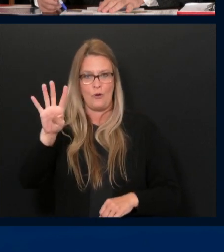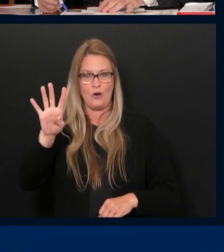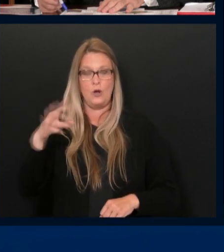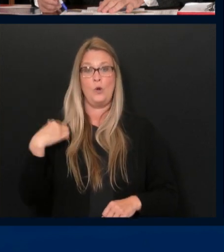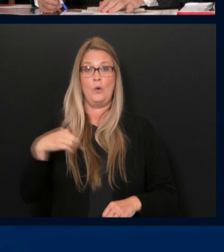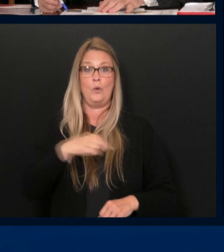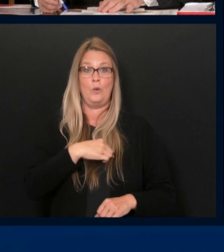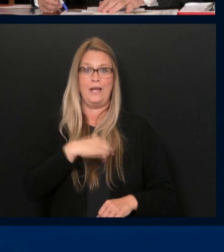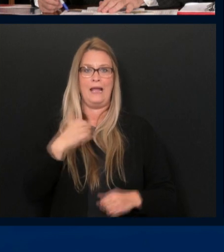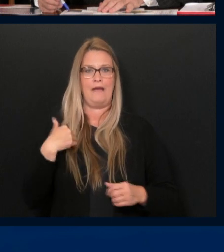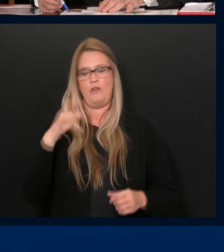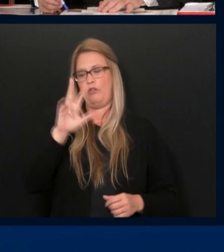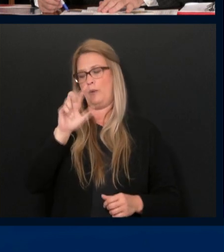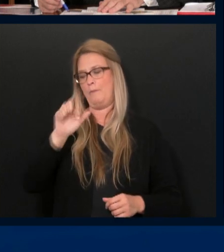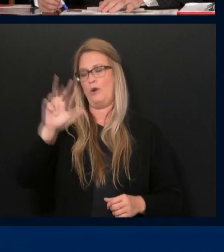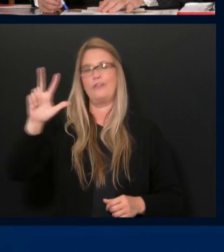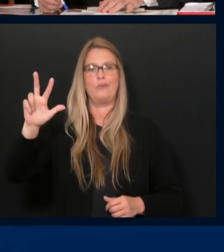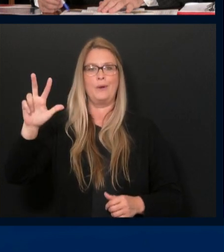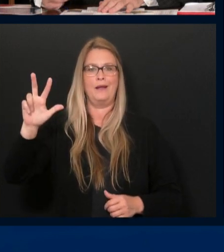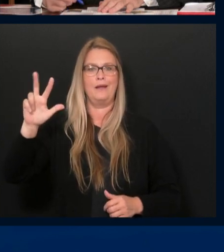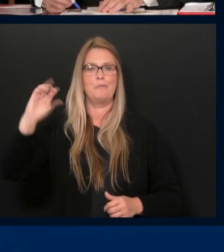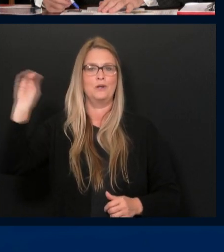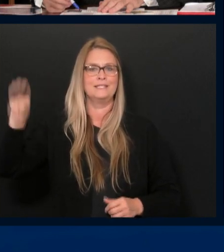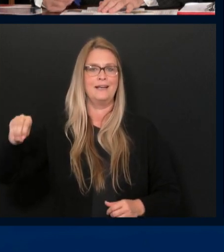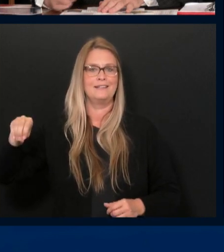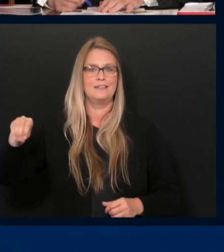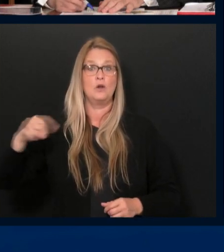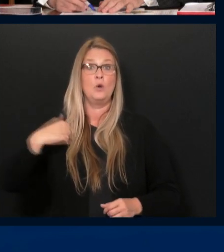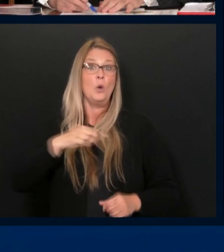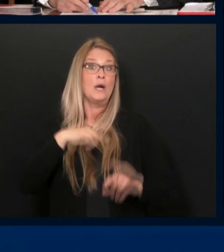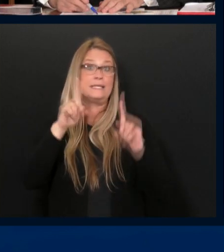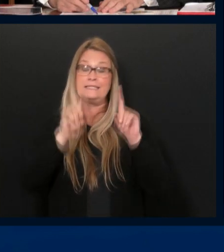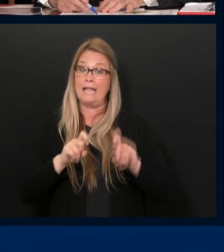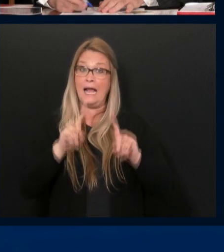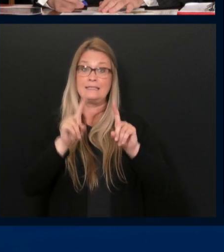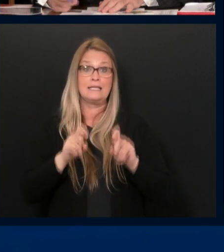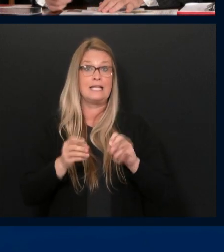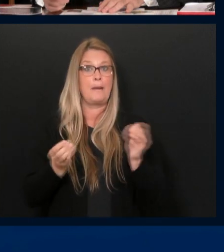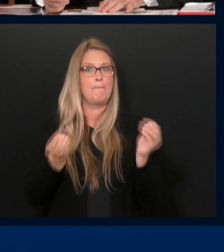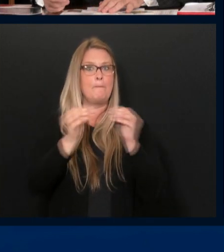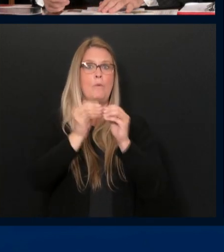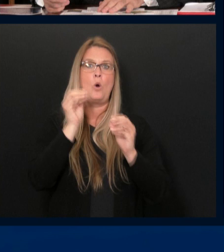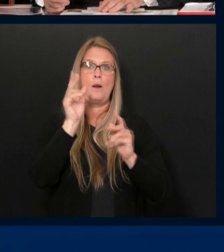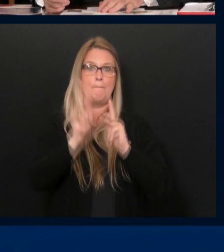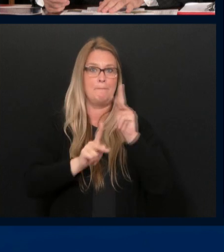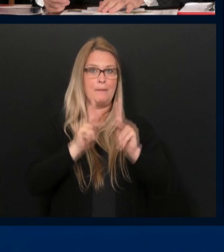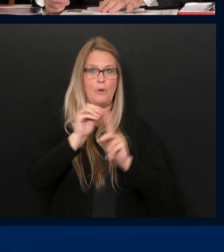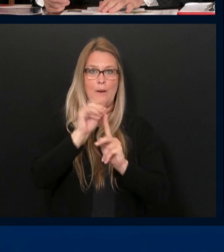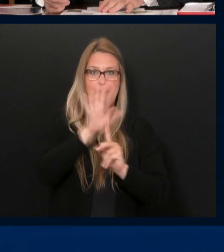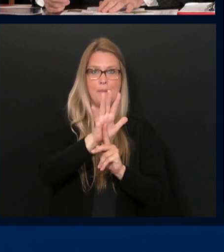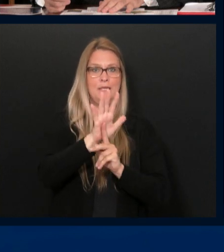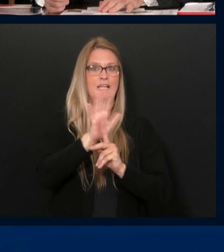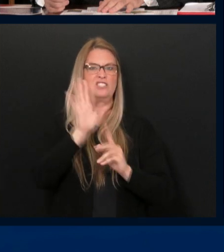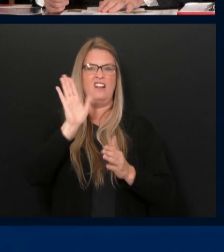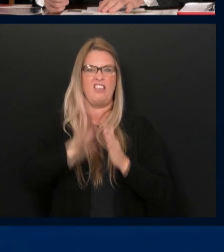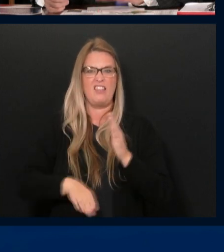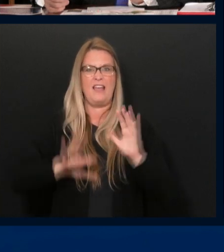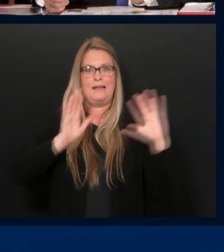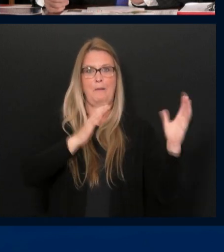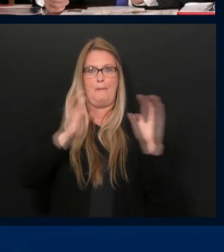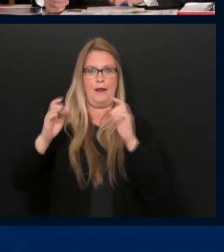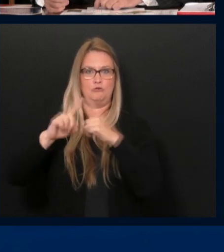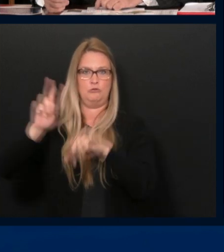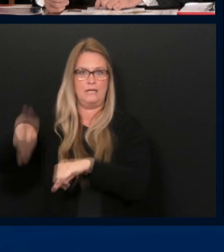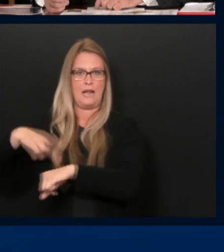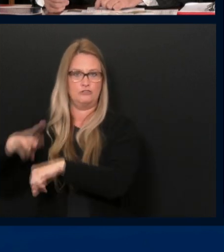at 3.3. So we're testing significantly more of our population than the nation as an average or any